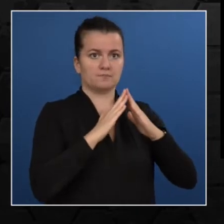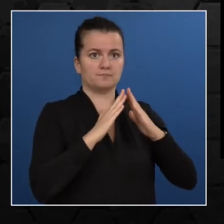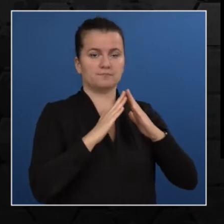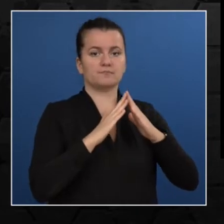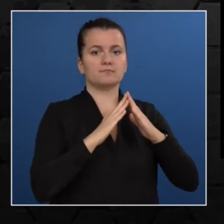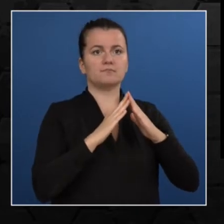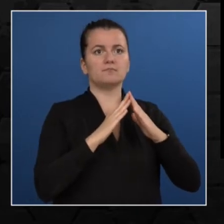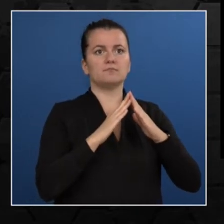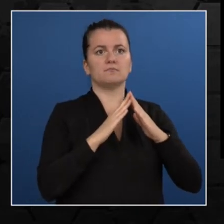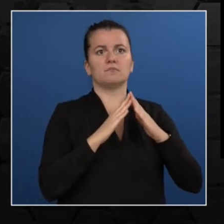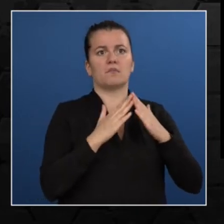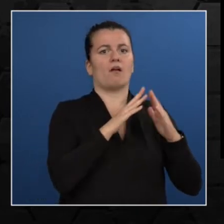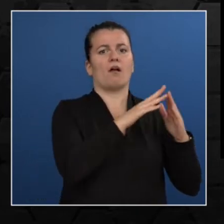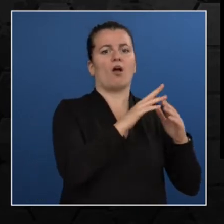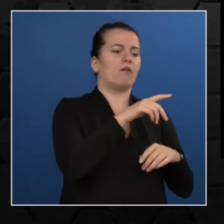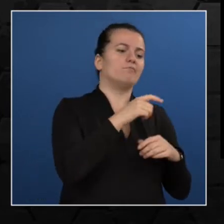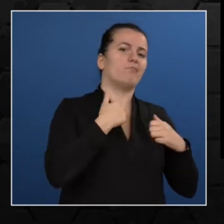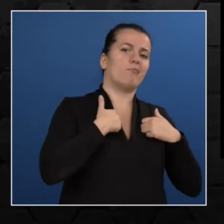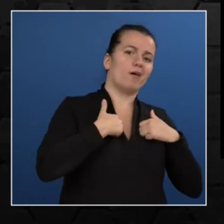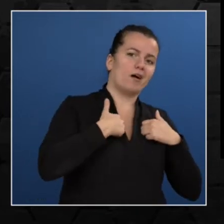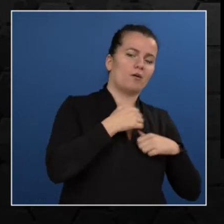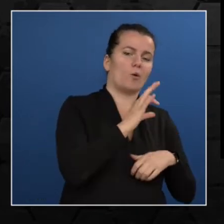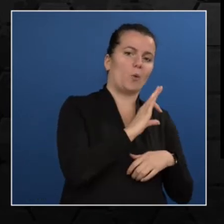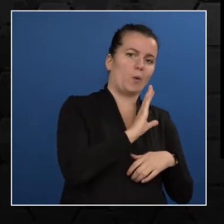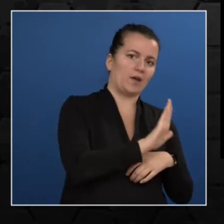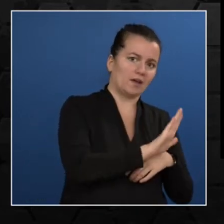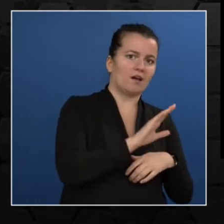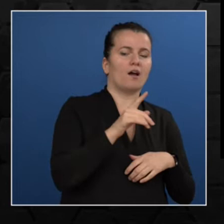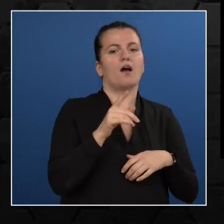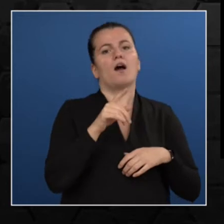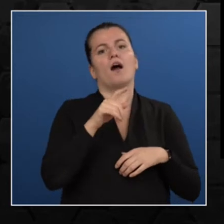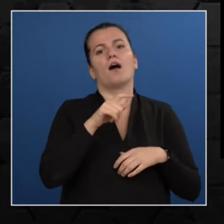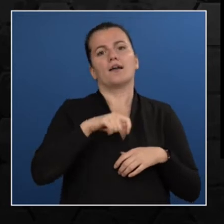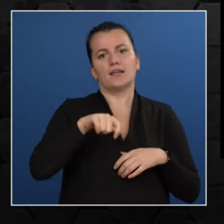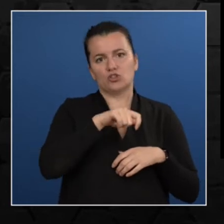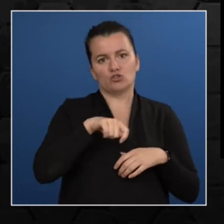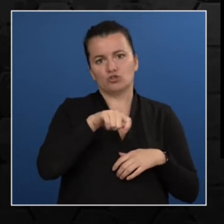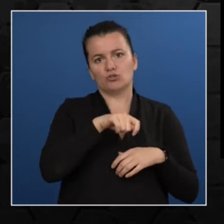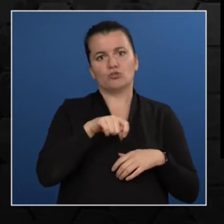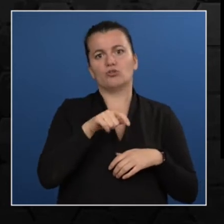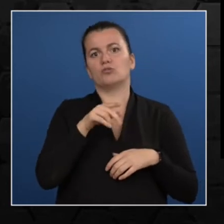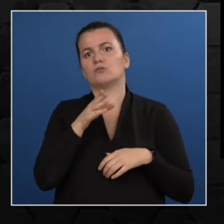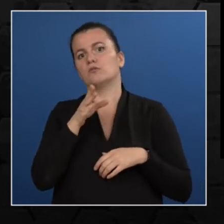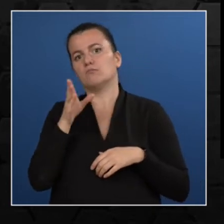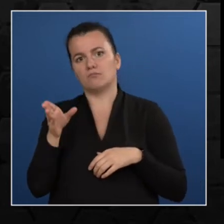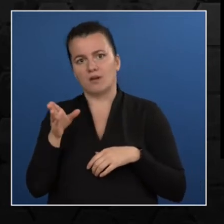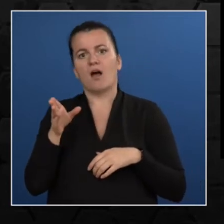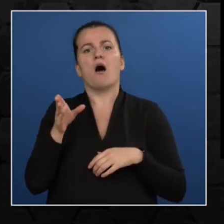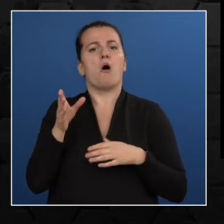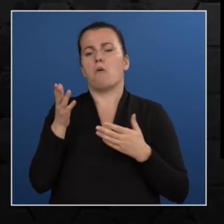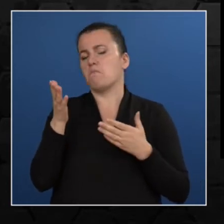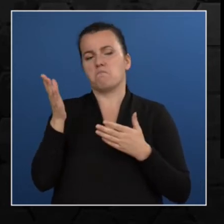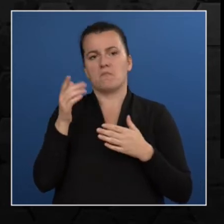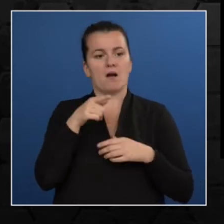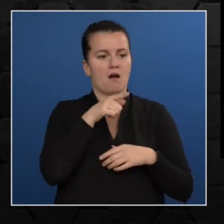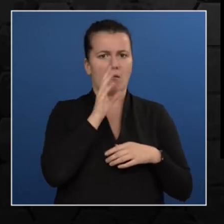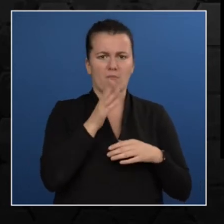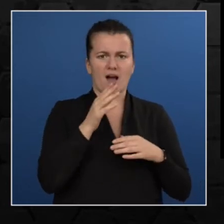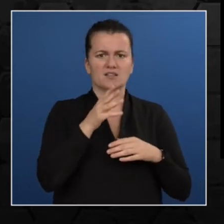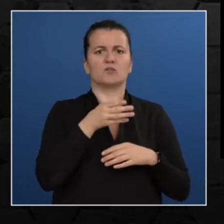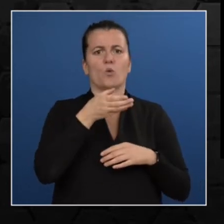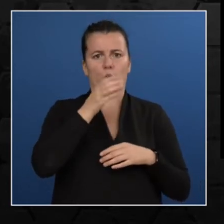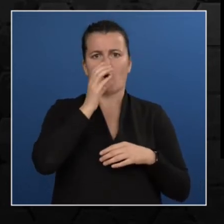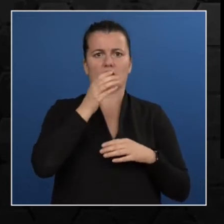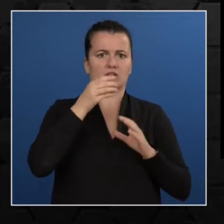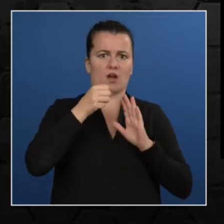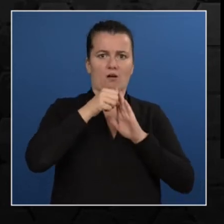the bathroom, there's a kitchen, and all of these things need water. They have to work with water one way or another. So there's a pipe connected